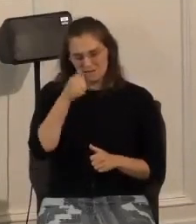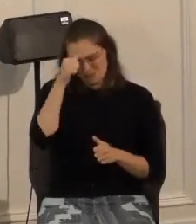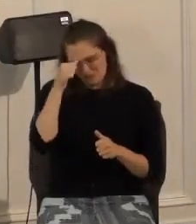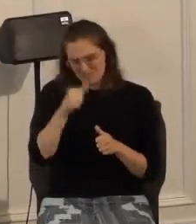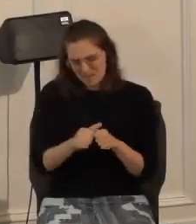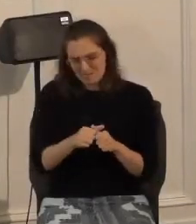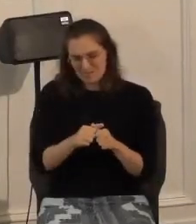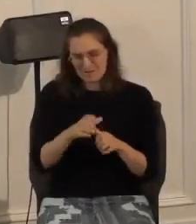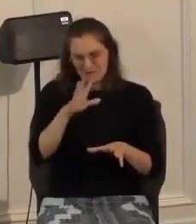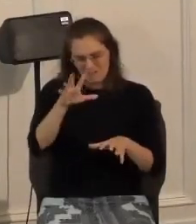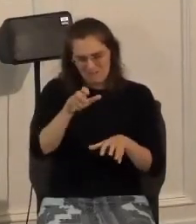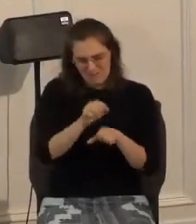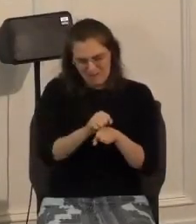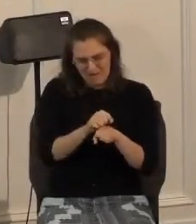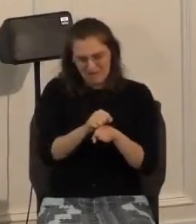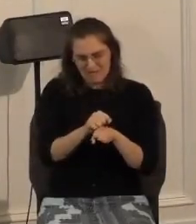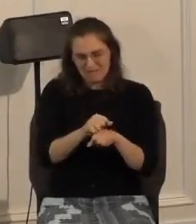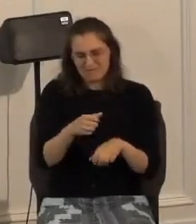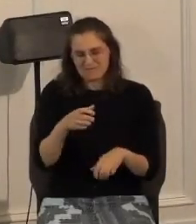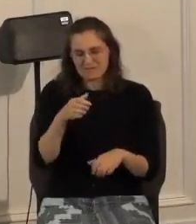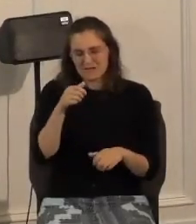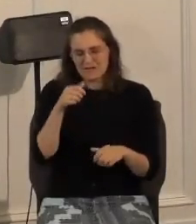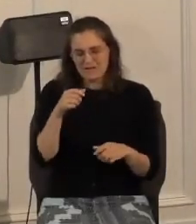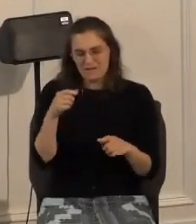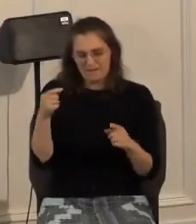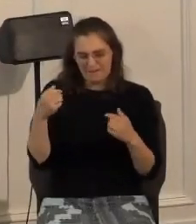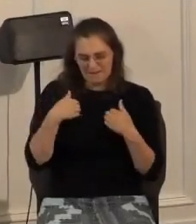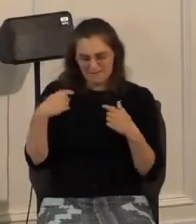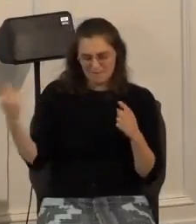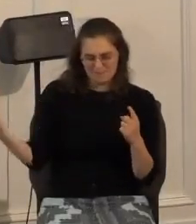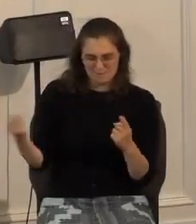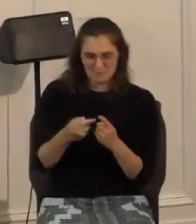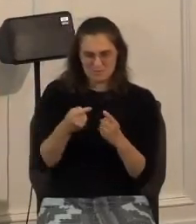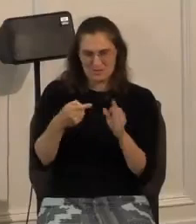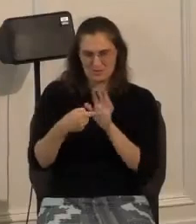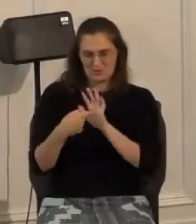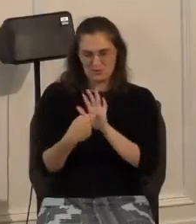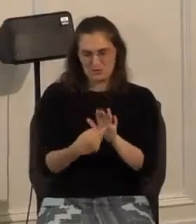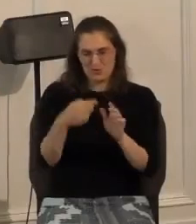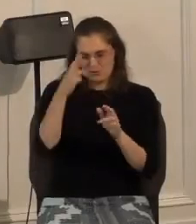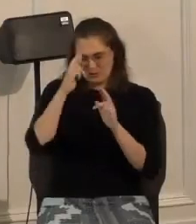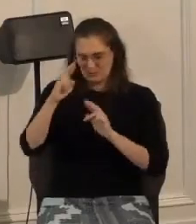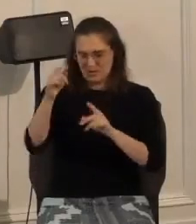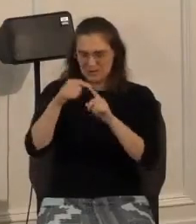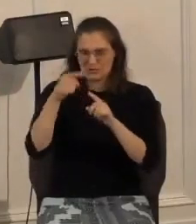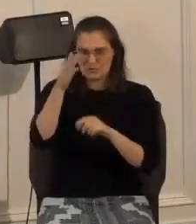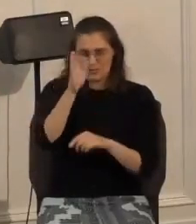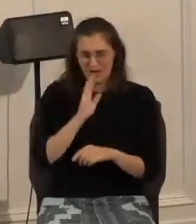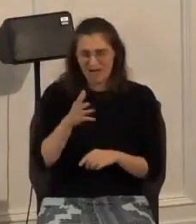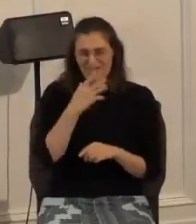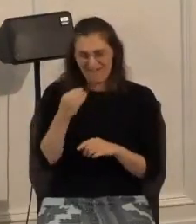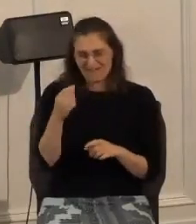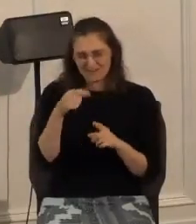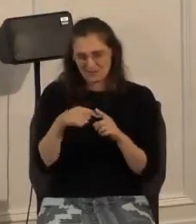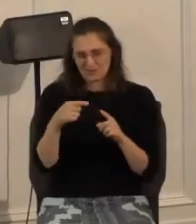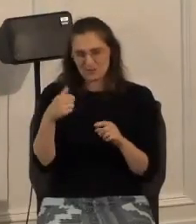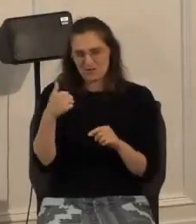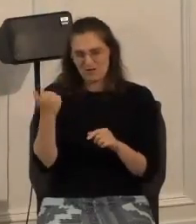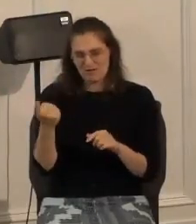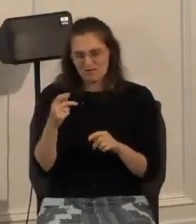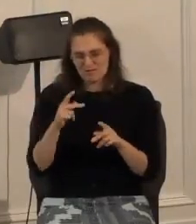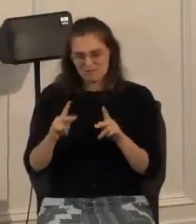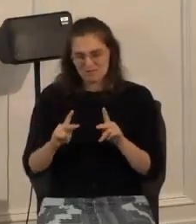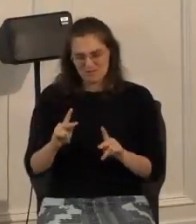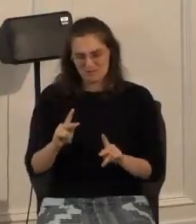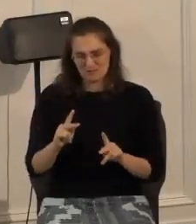matter. Because it shows a respect to God and a respect for that other person who